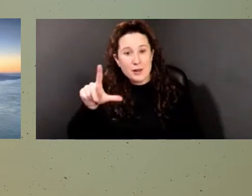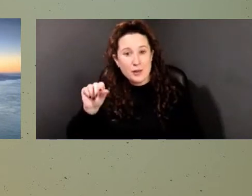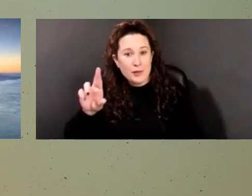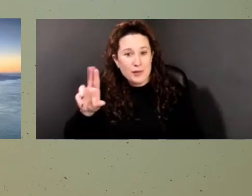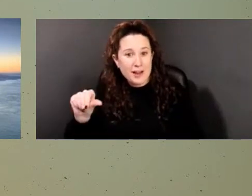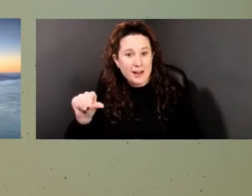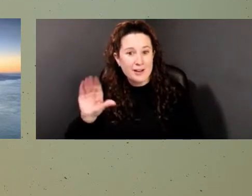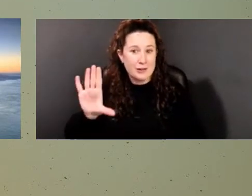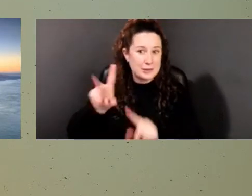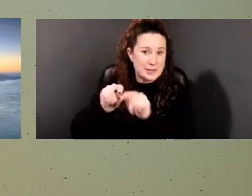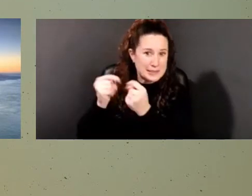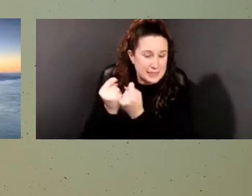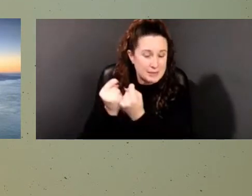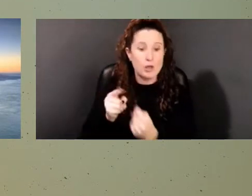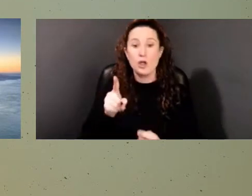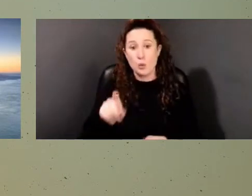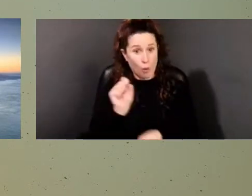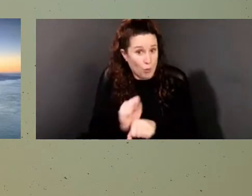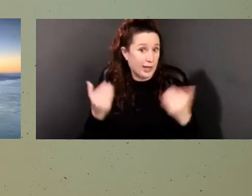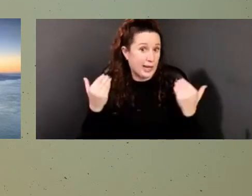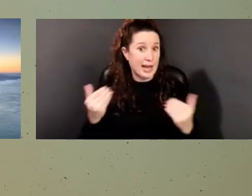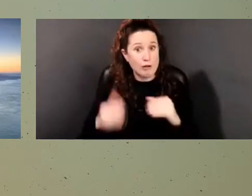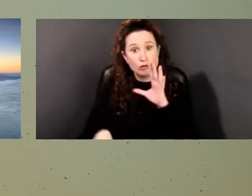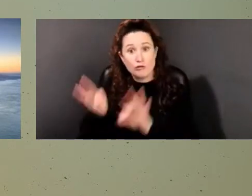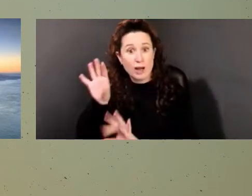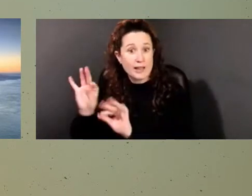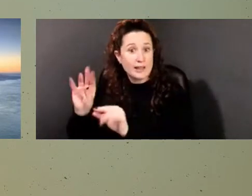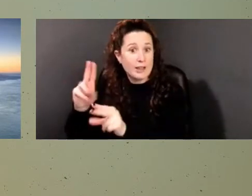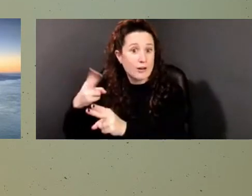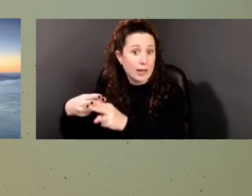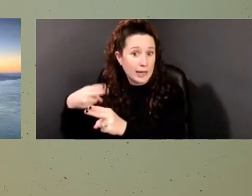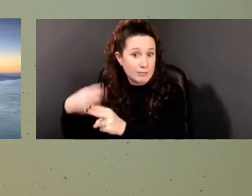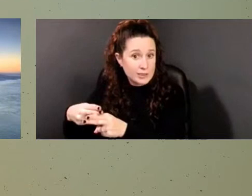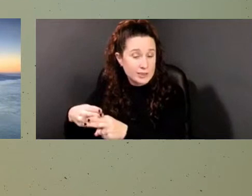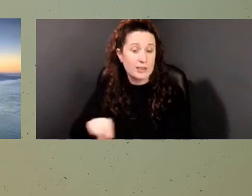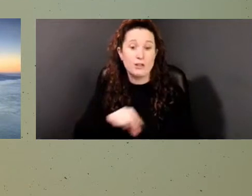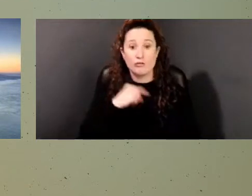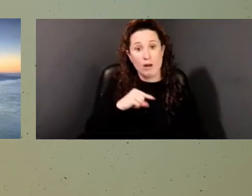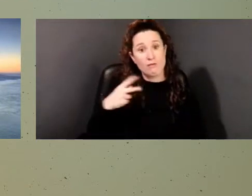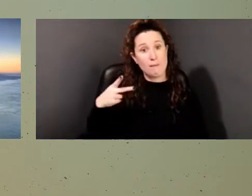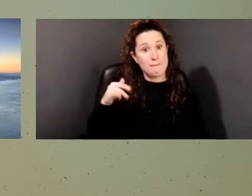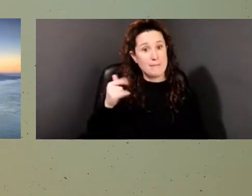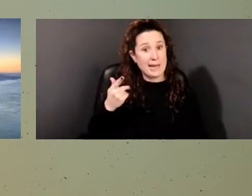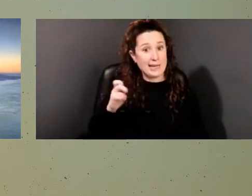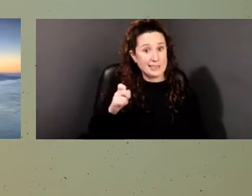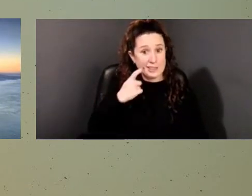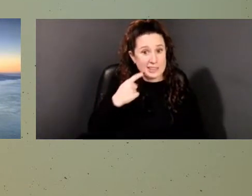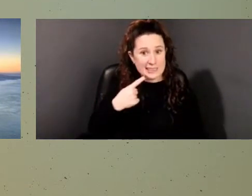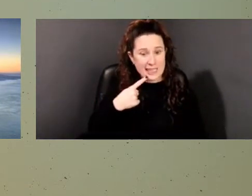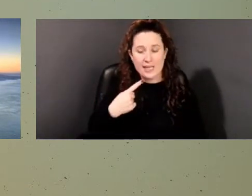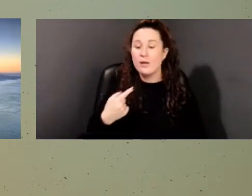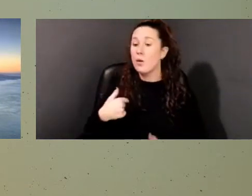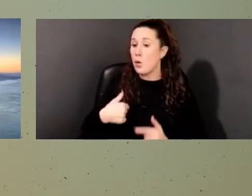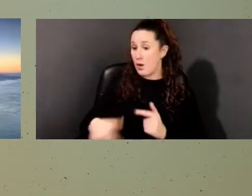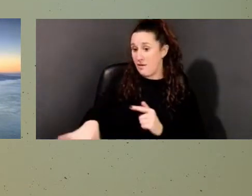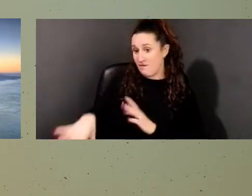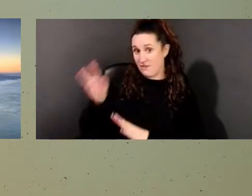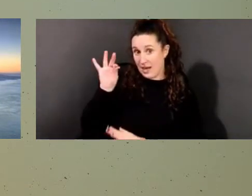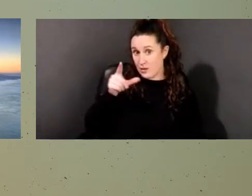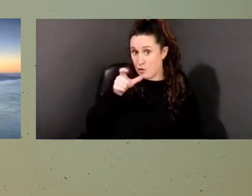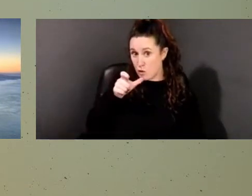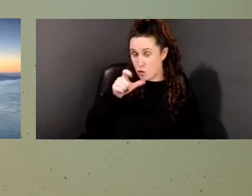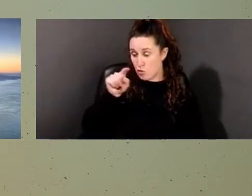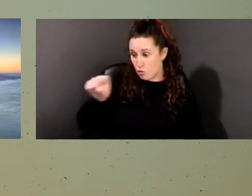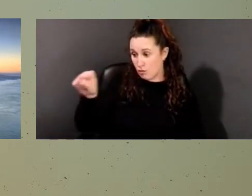are finding the name. And as Reverend Paige is saying, who do we know that's buried there? We would have to get some